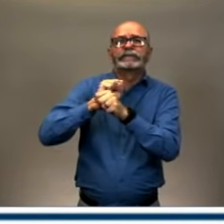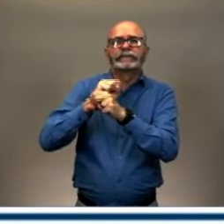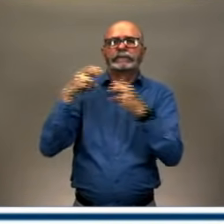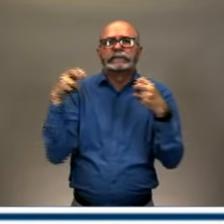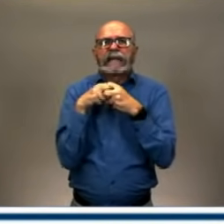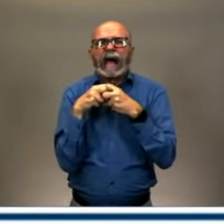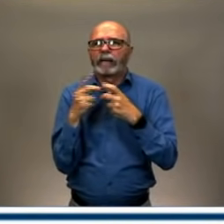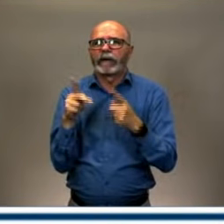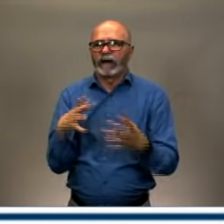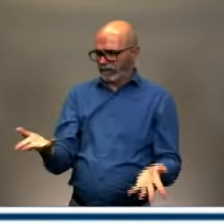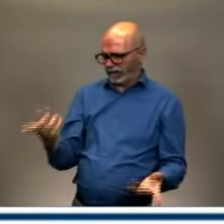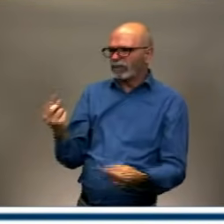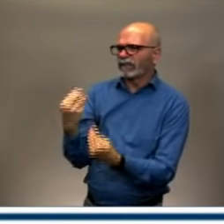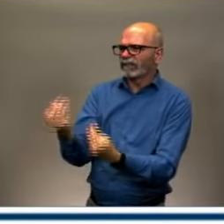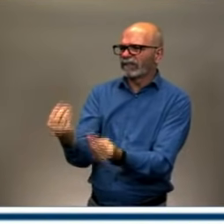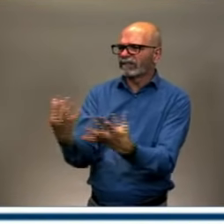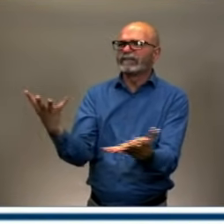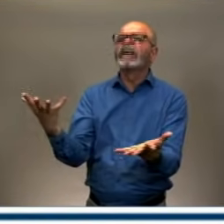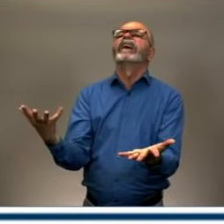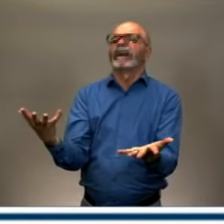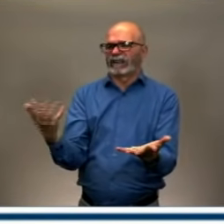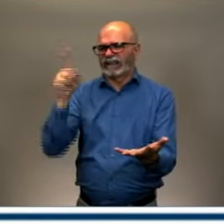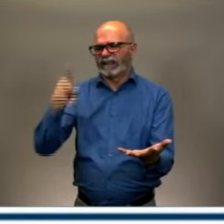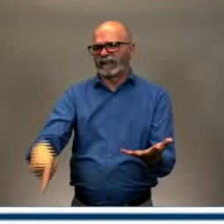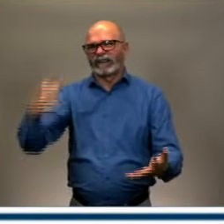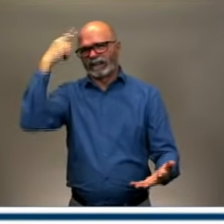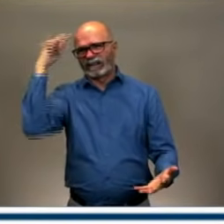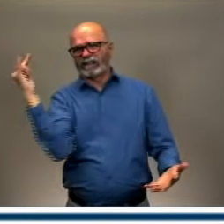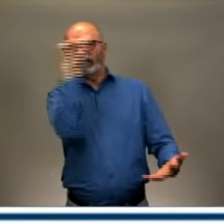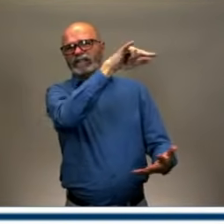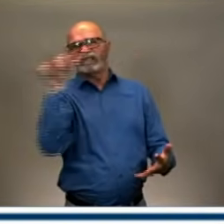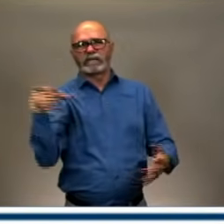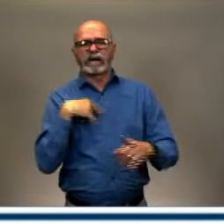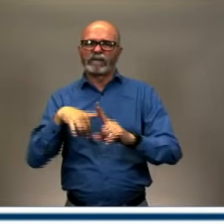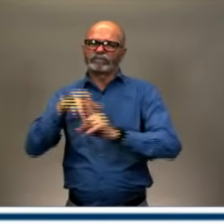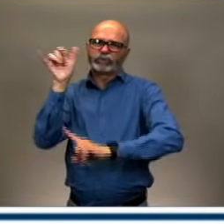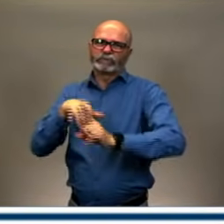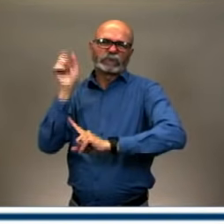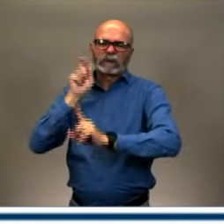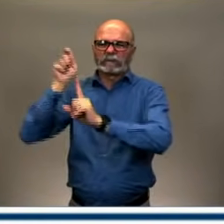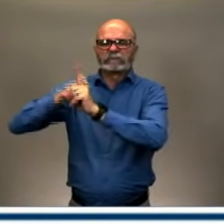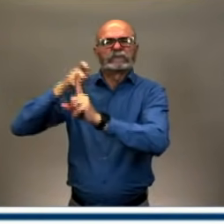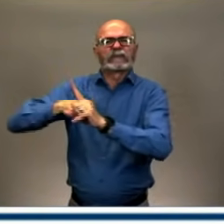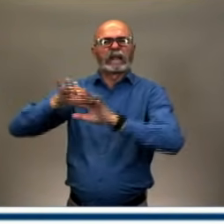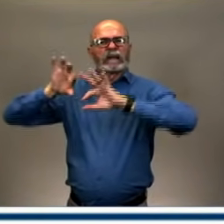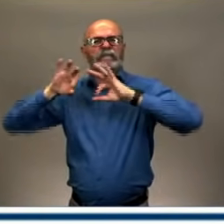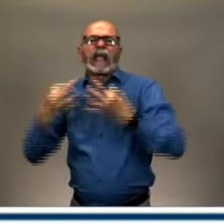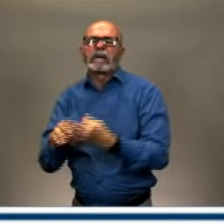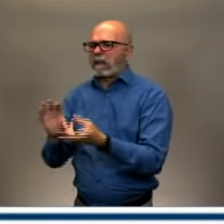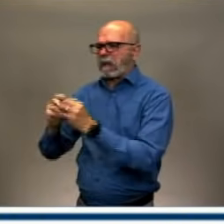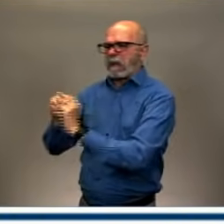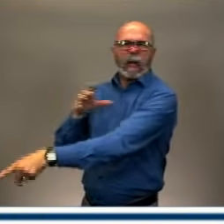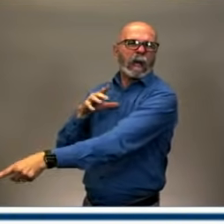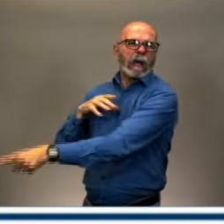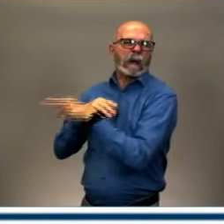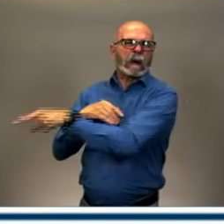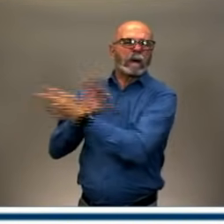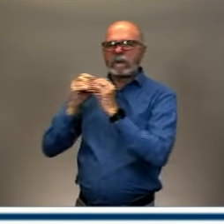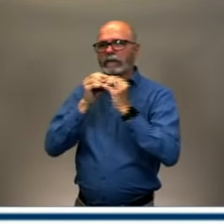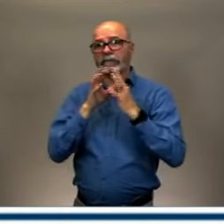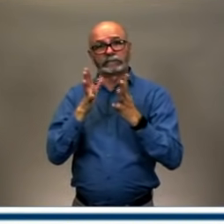as well as their families and children. And I've heard disturbing stories that we are hearing instances of serious